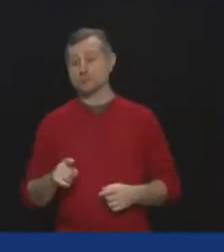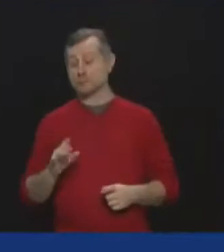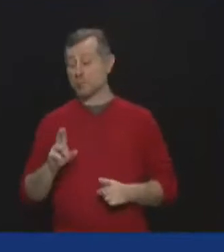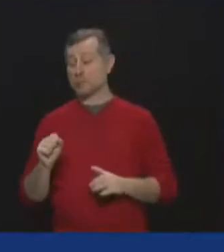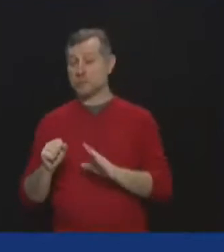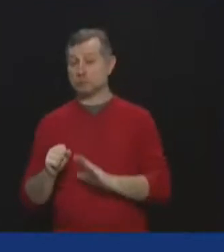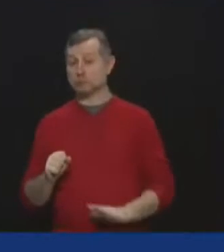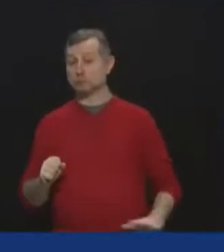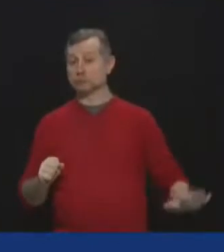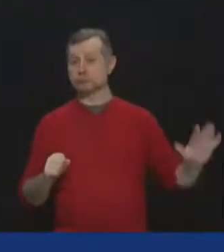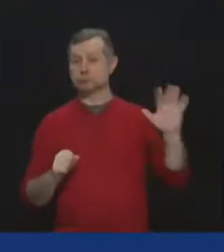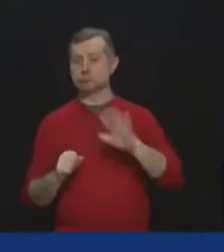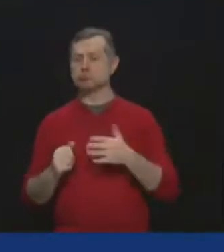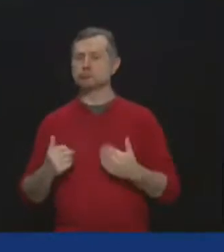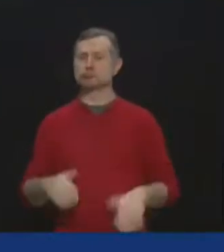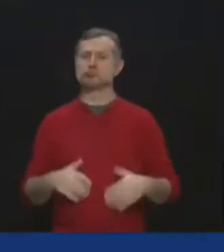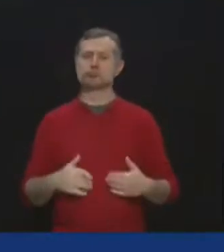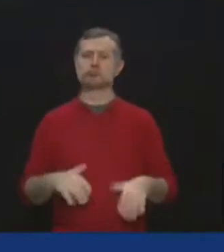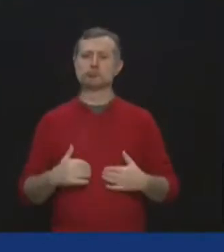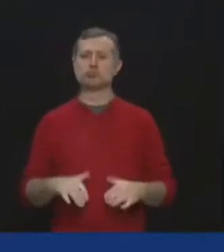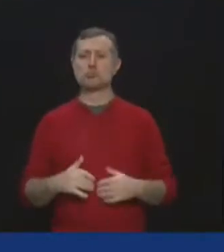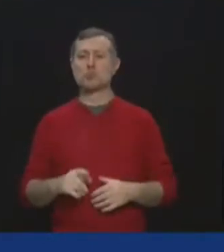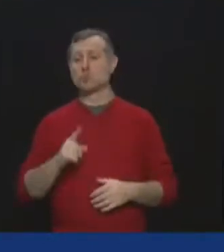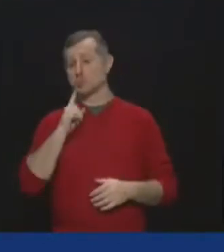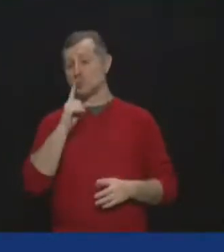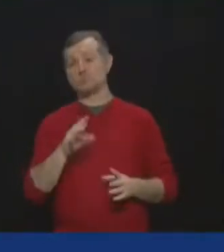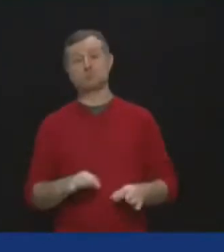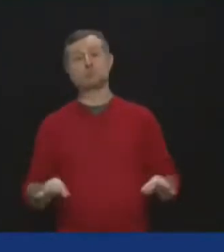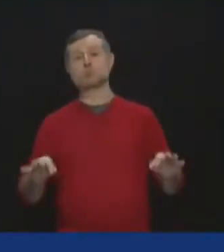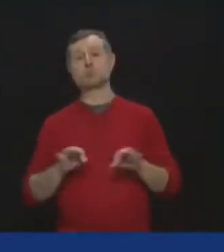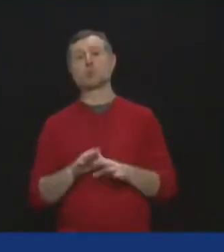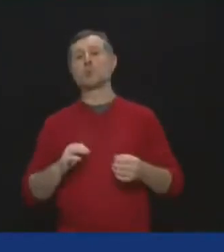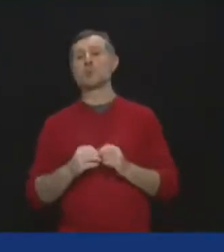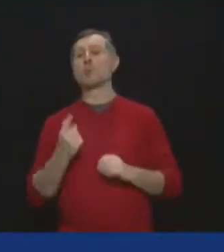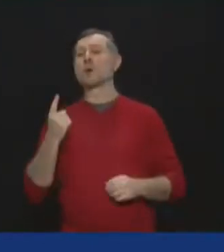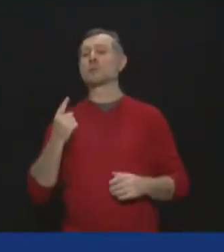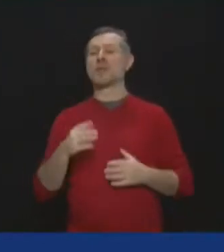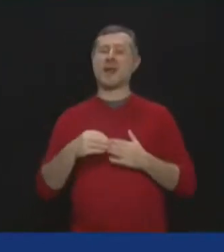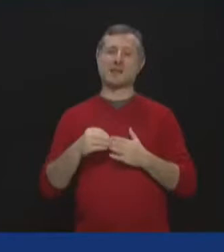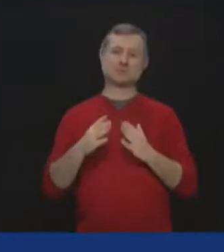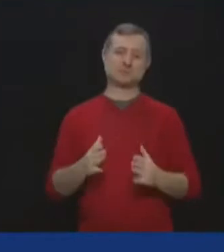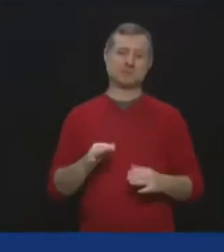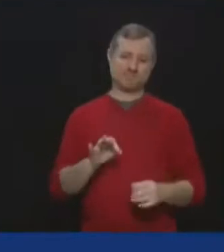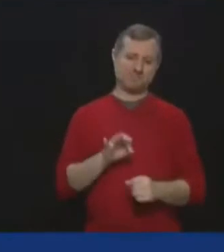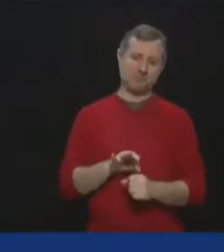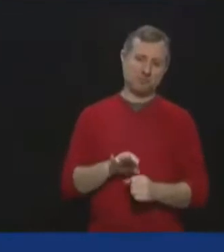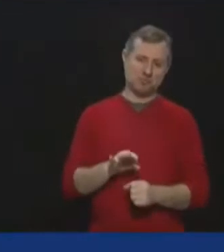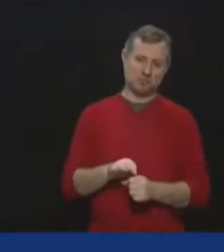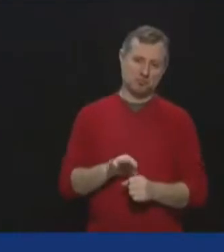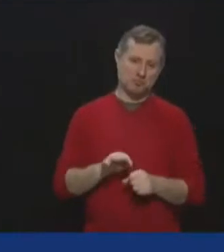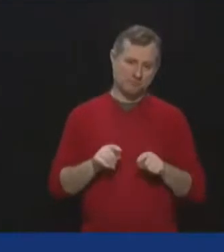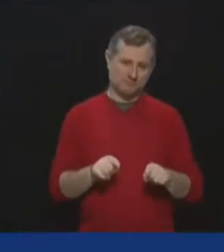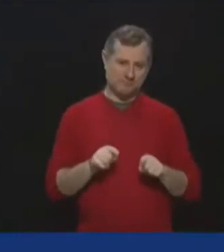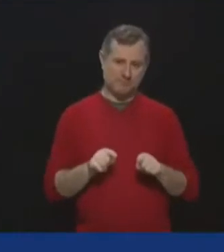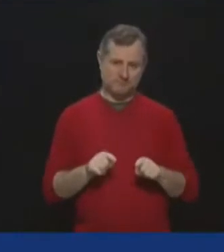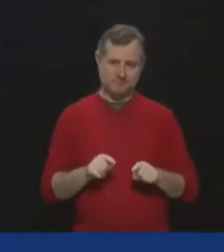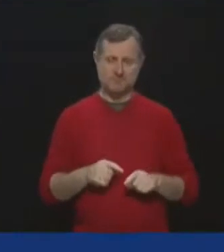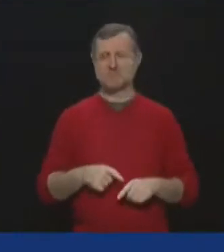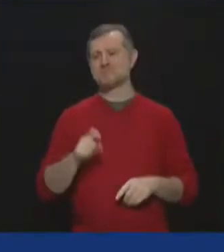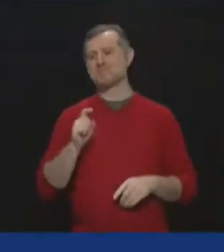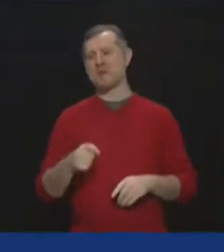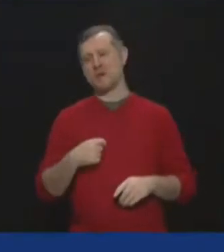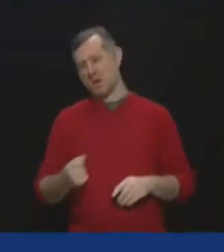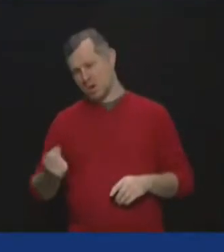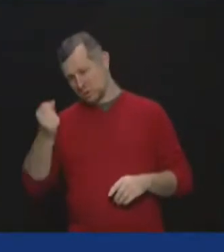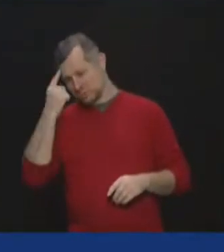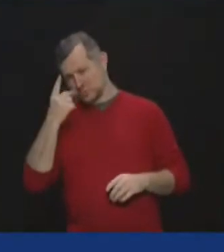is all about leadership. It is all about the vote. It is all about understanding where we